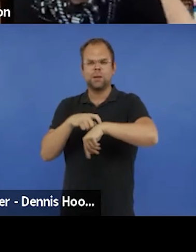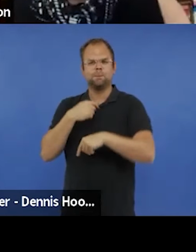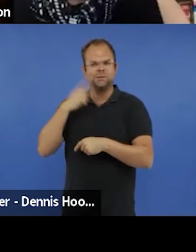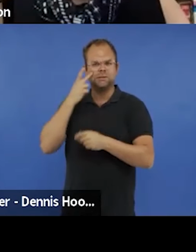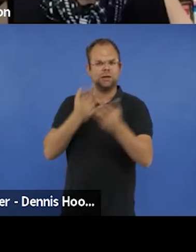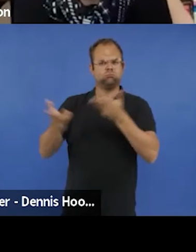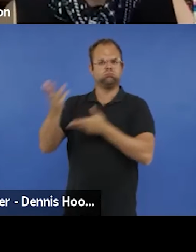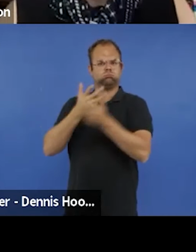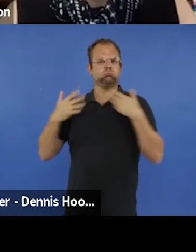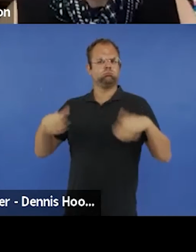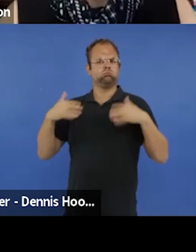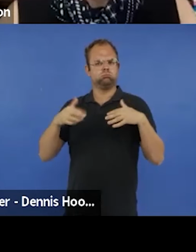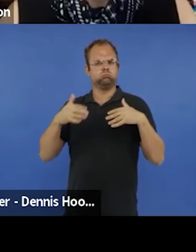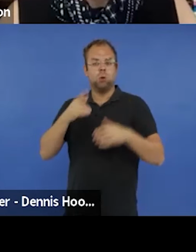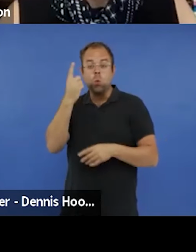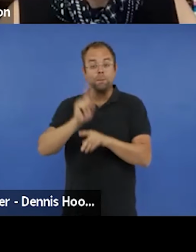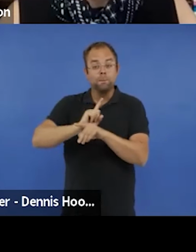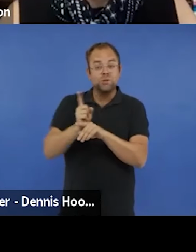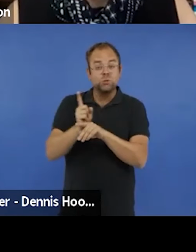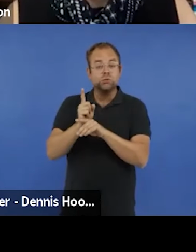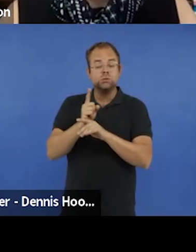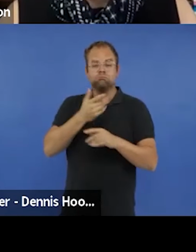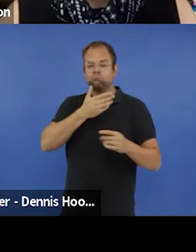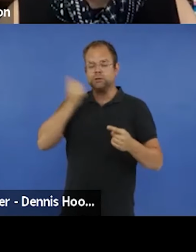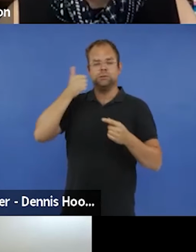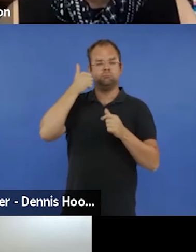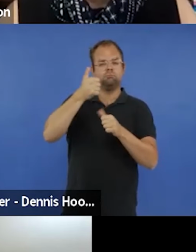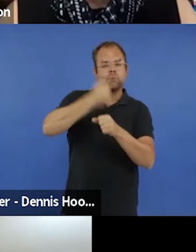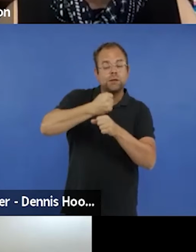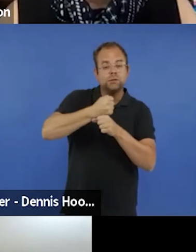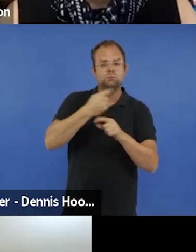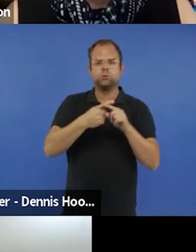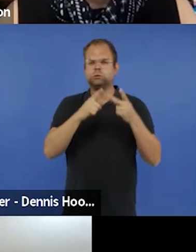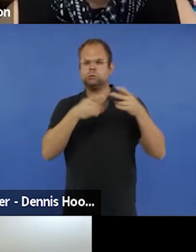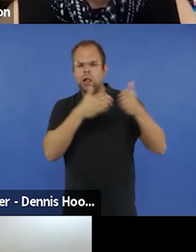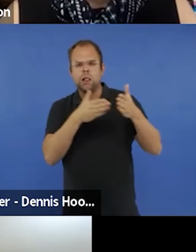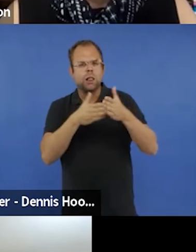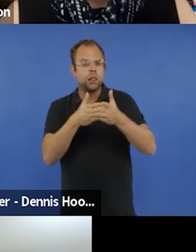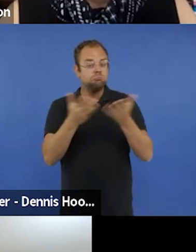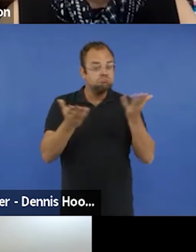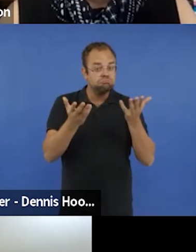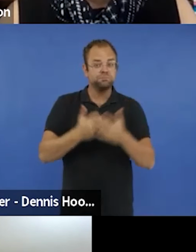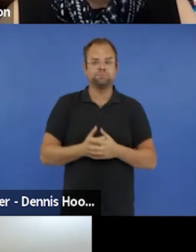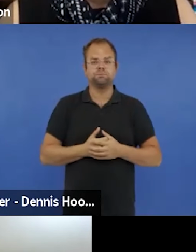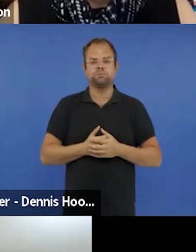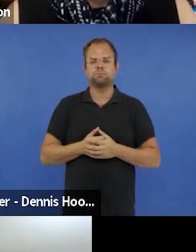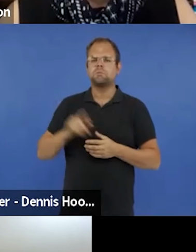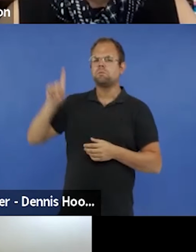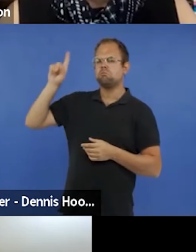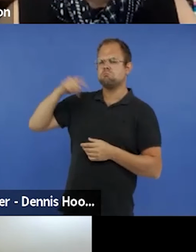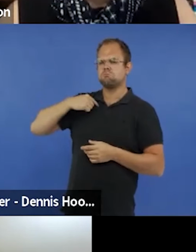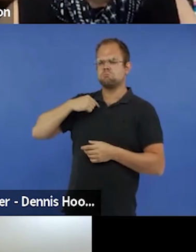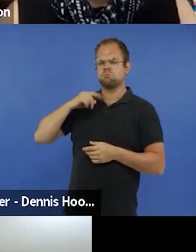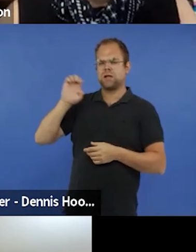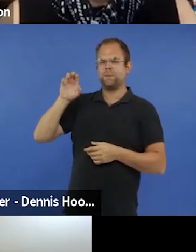I just will say something very quickly. We talked about actors, noting not only policy planners,